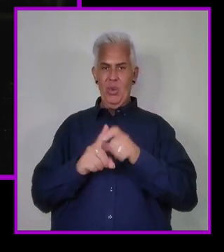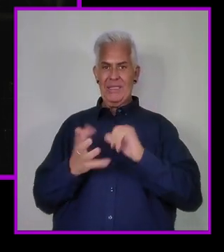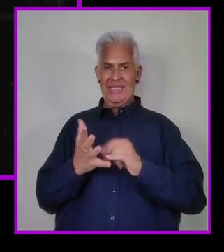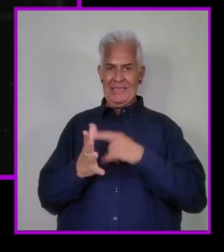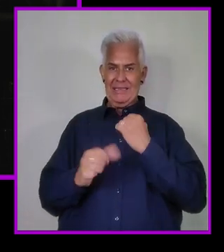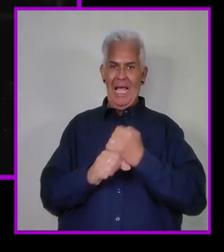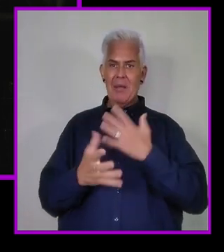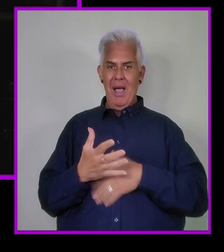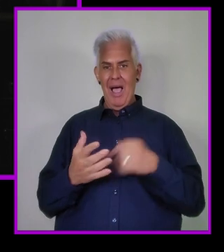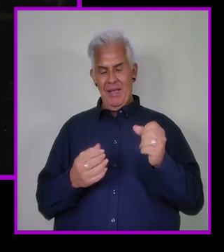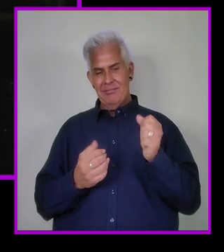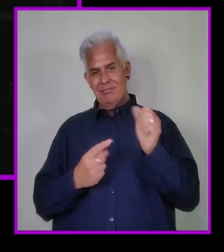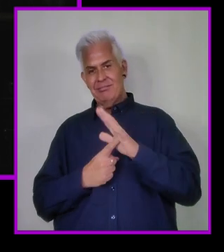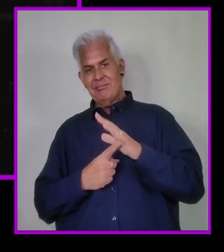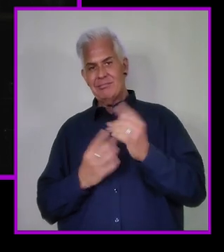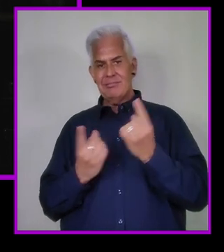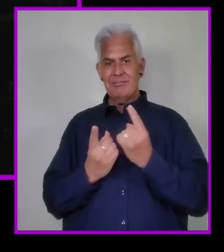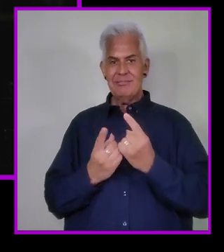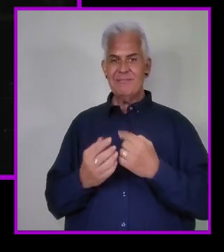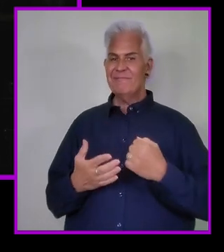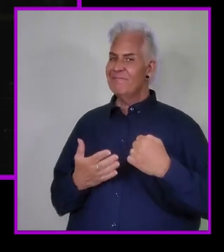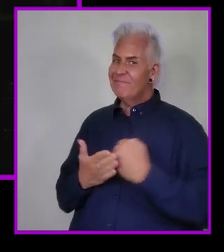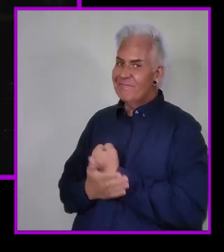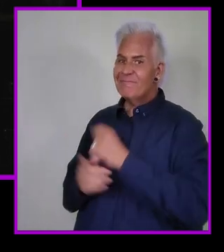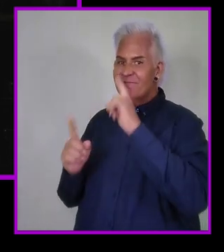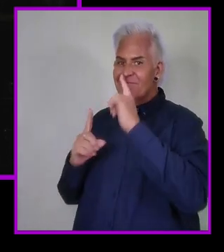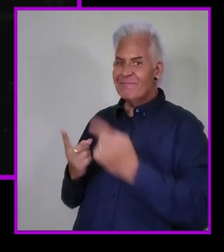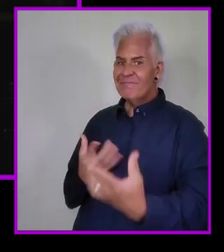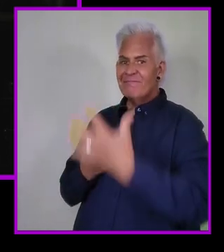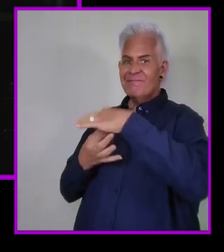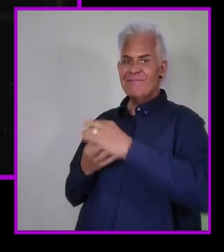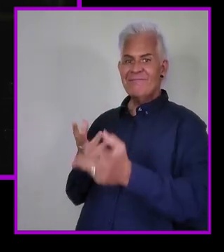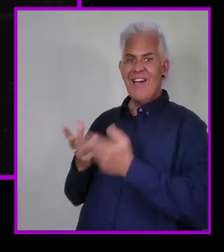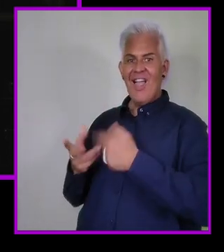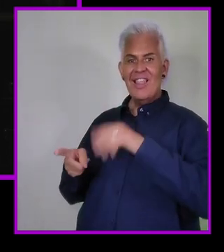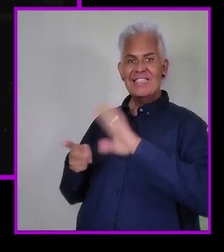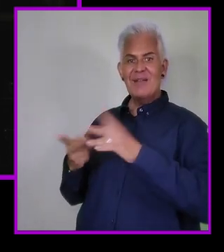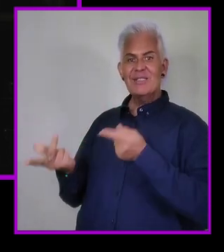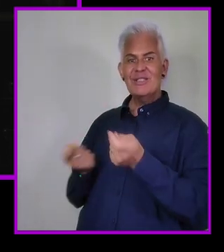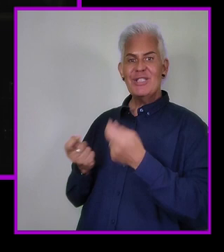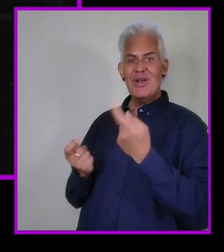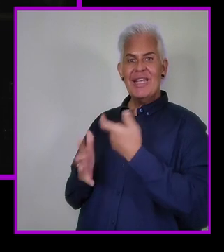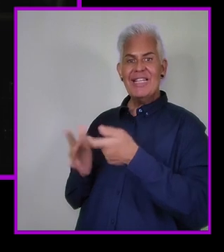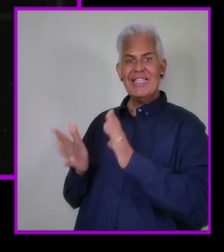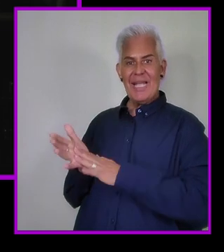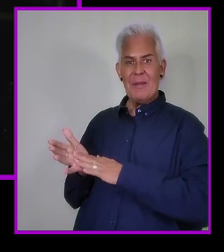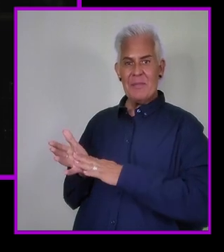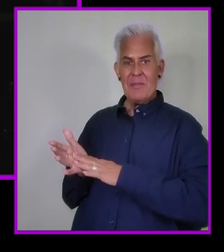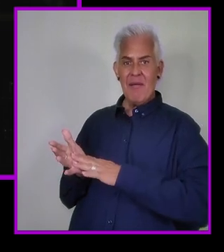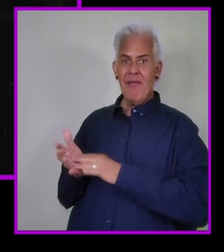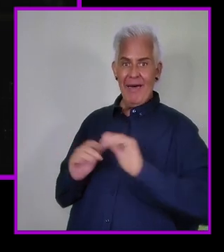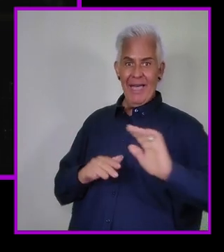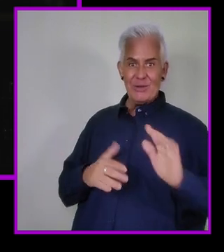the highlights. Excellent. And we, unfortunately, are not able to be joined by the other deputy chair, which is Kim Tserkezie. So let